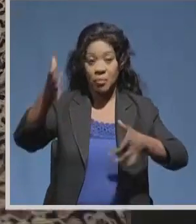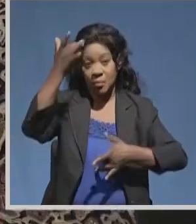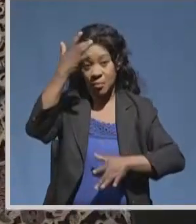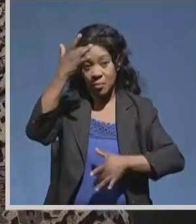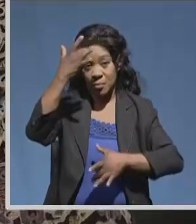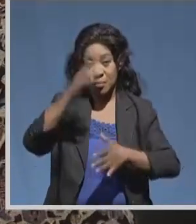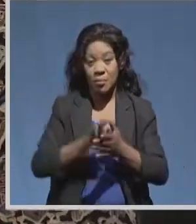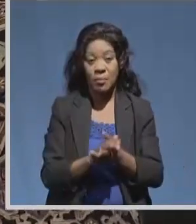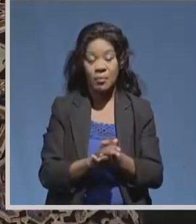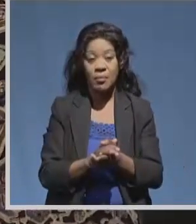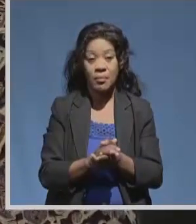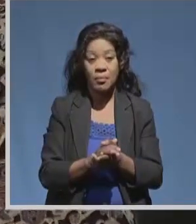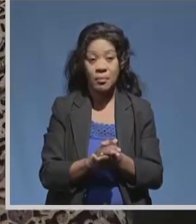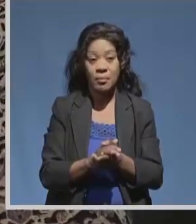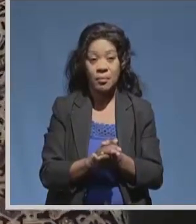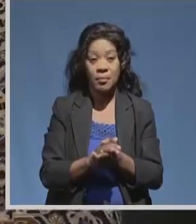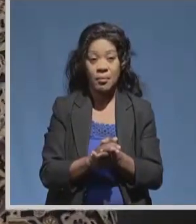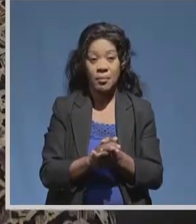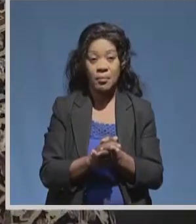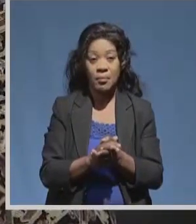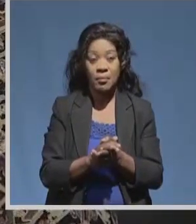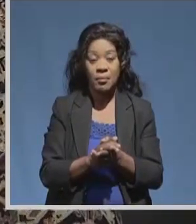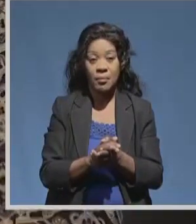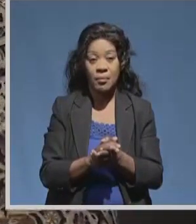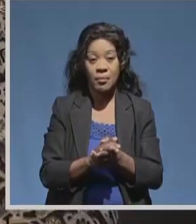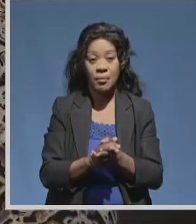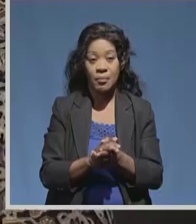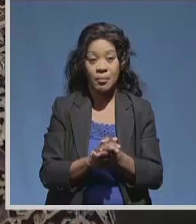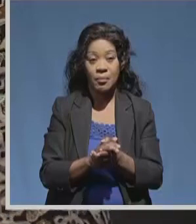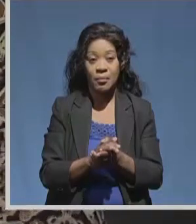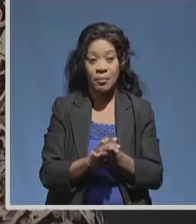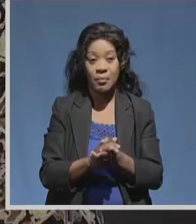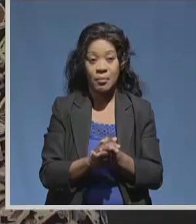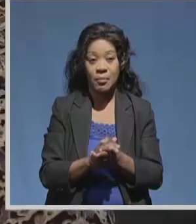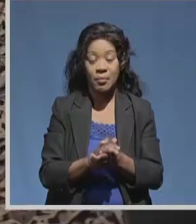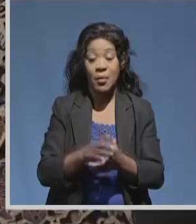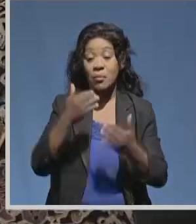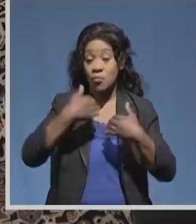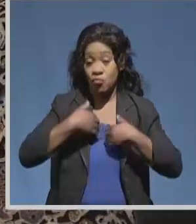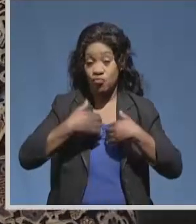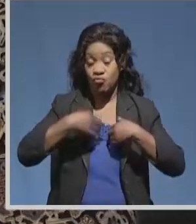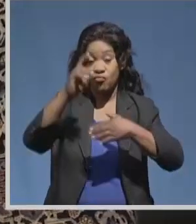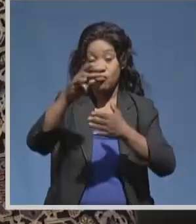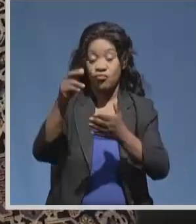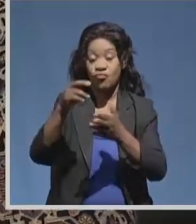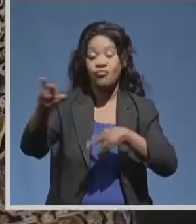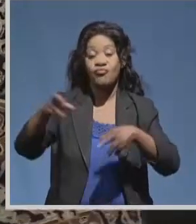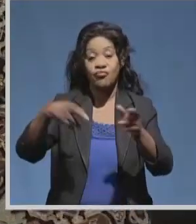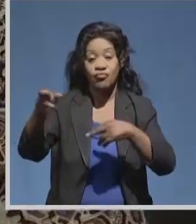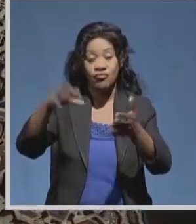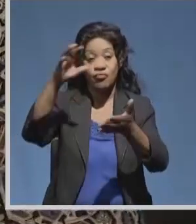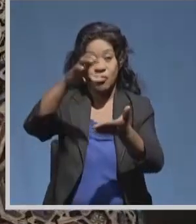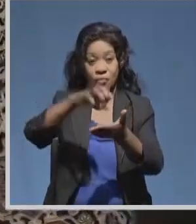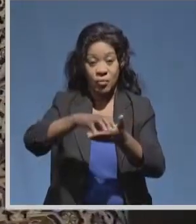yesterday, the President was informing the nation we have 84 cumulative cases. There have been 37 recoveries as